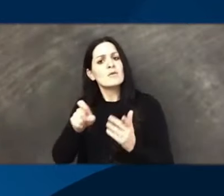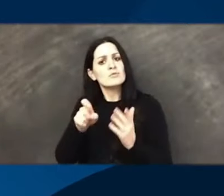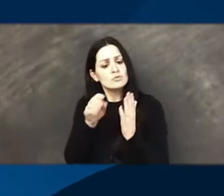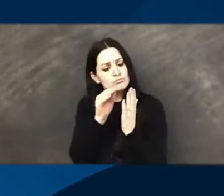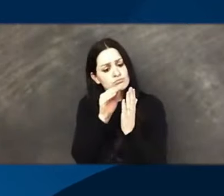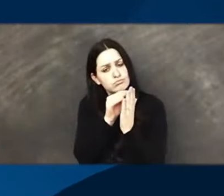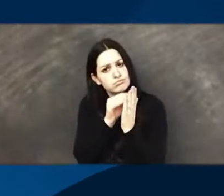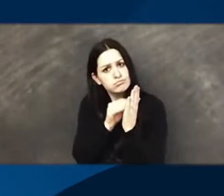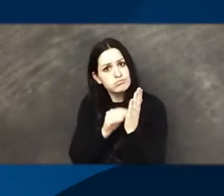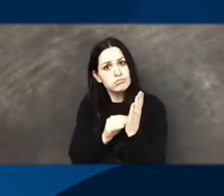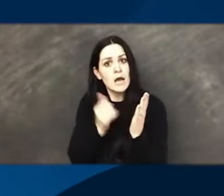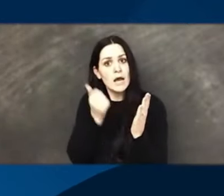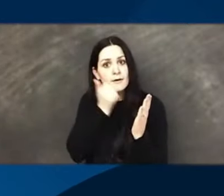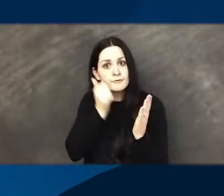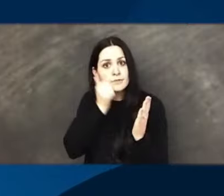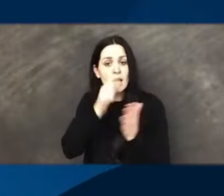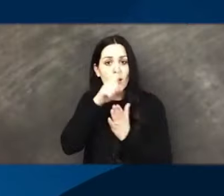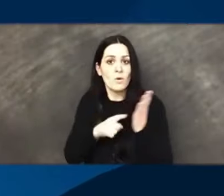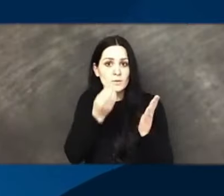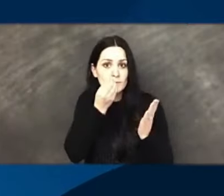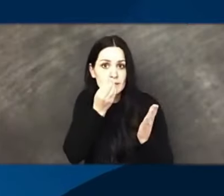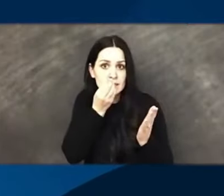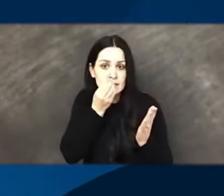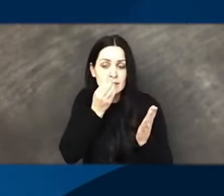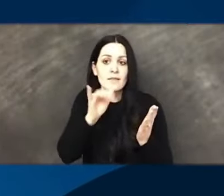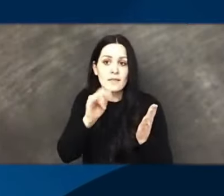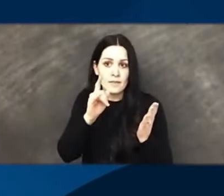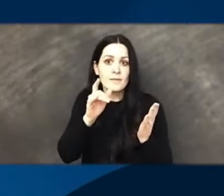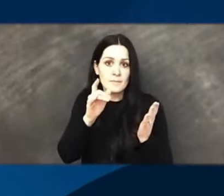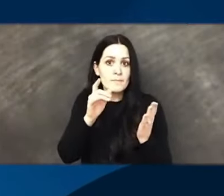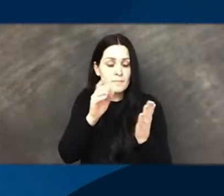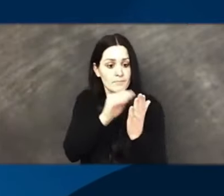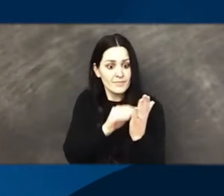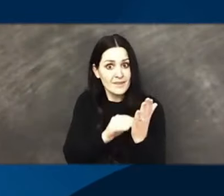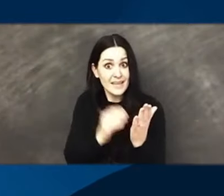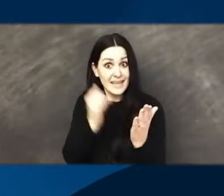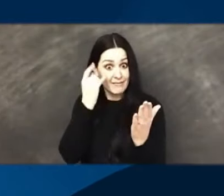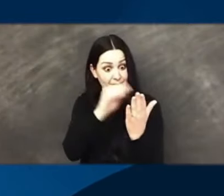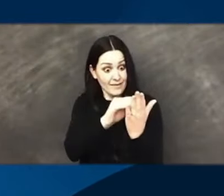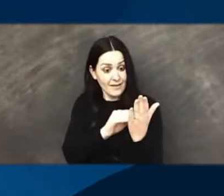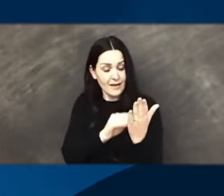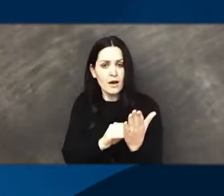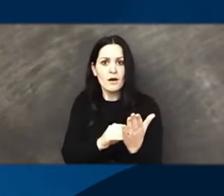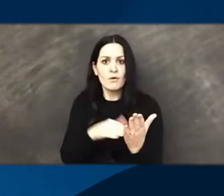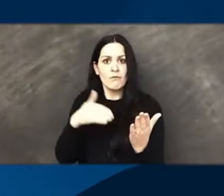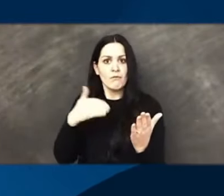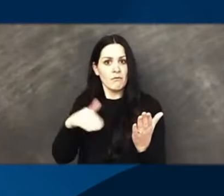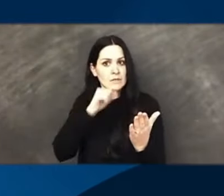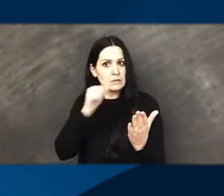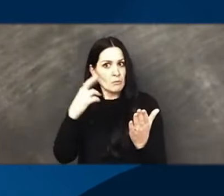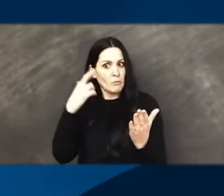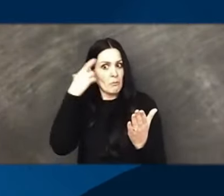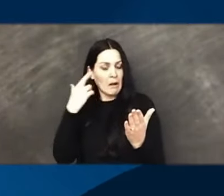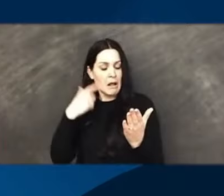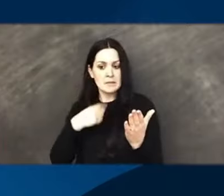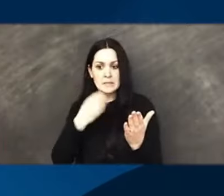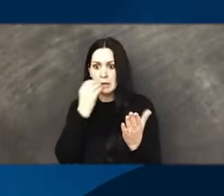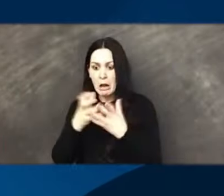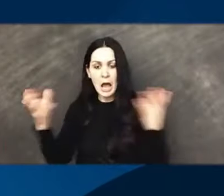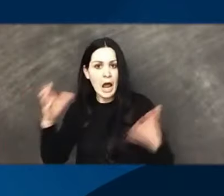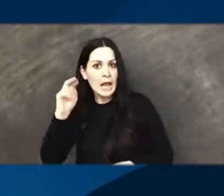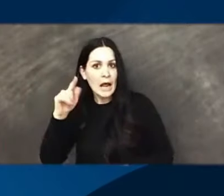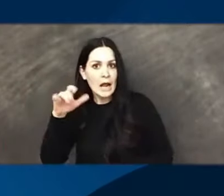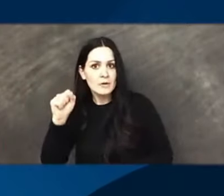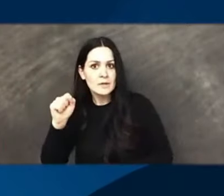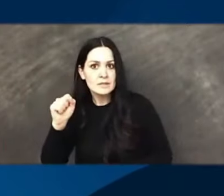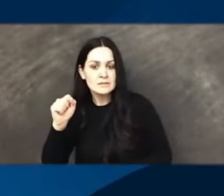day what you are eating often will make you realize that you're eating far more calories than you think. That 200-calorie donut that you would